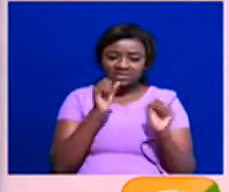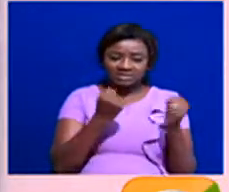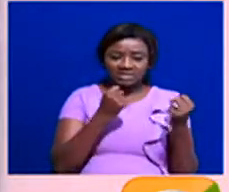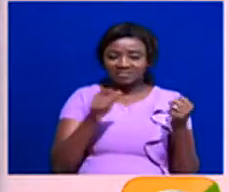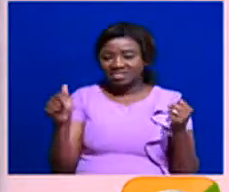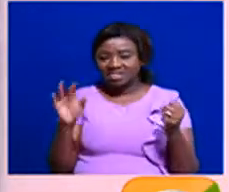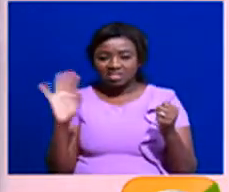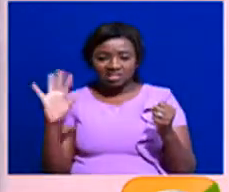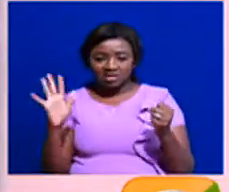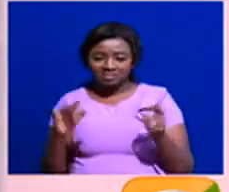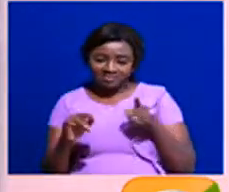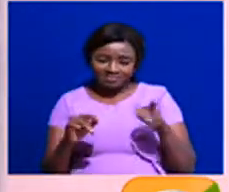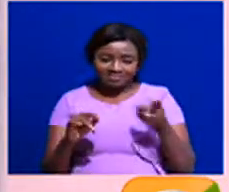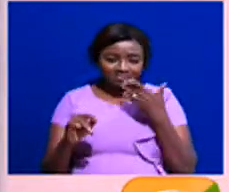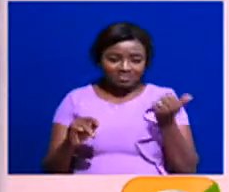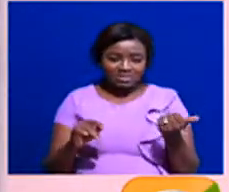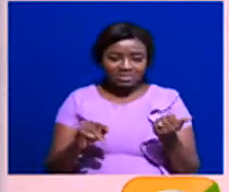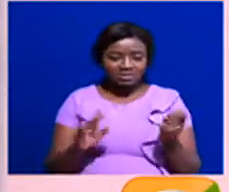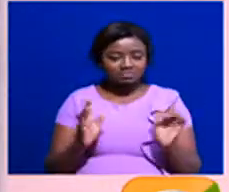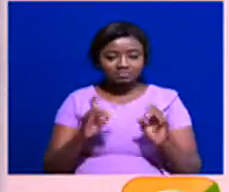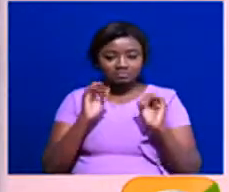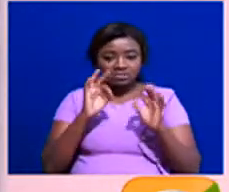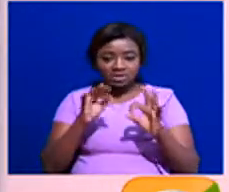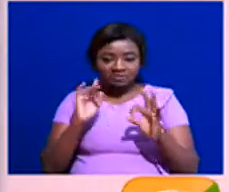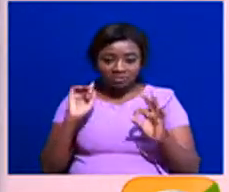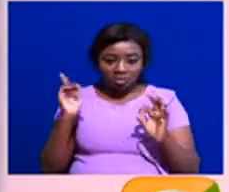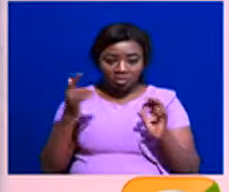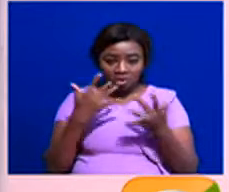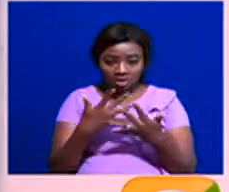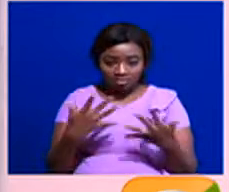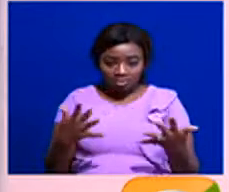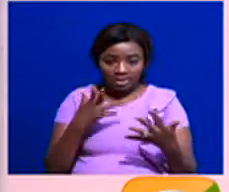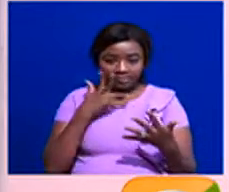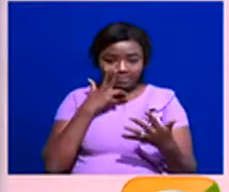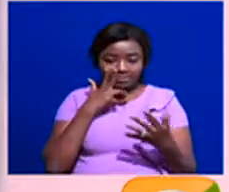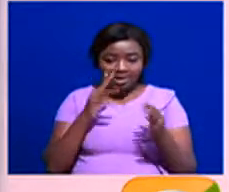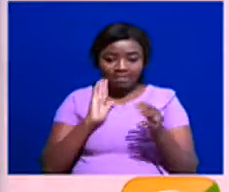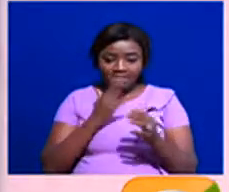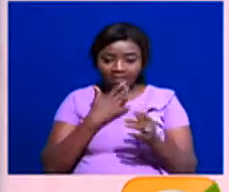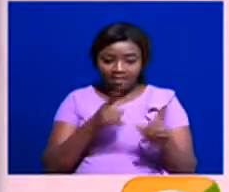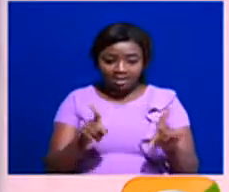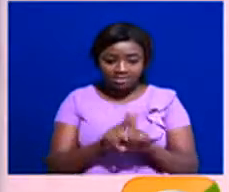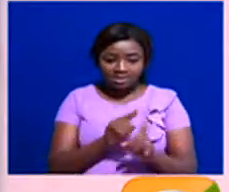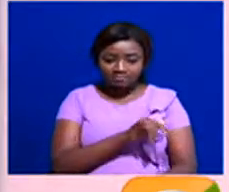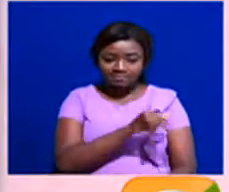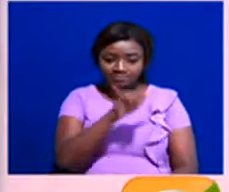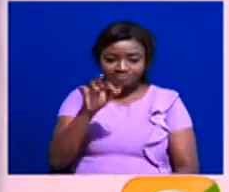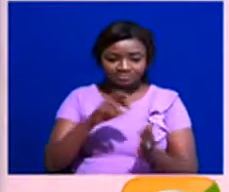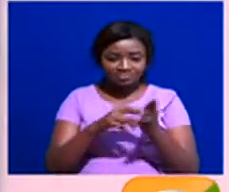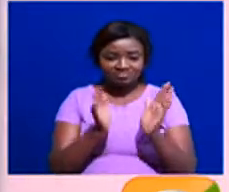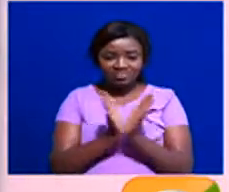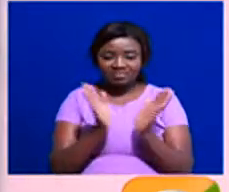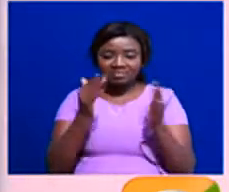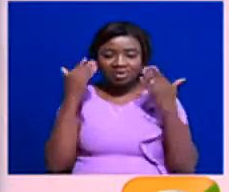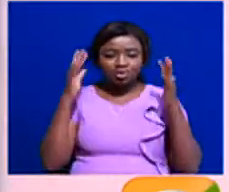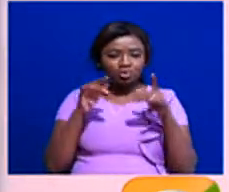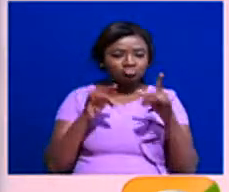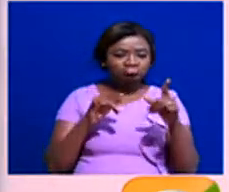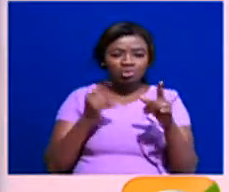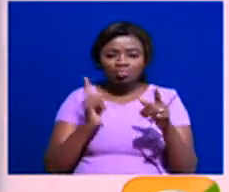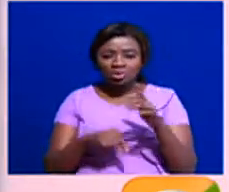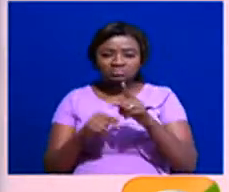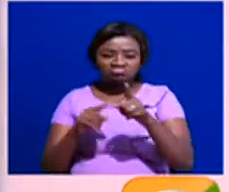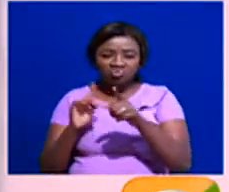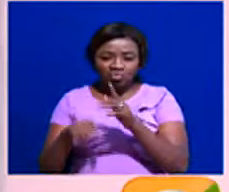than another. So if you make all the products standard, then the general public is not able to distinguish them and is not able